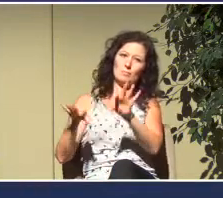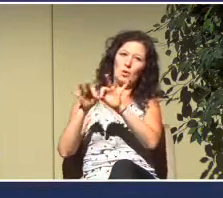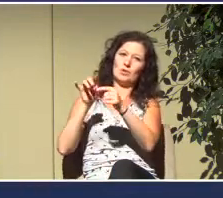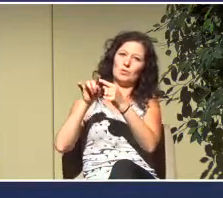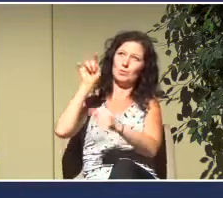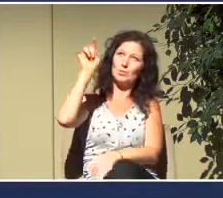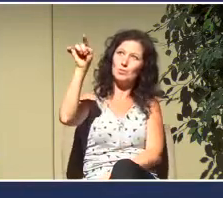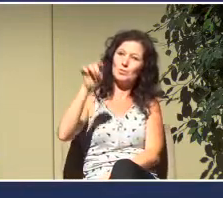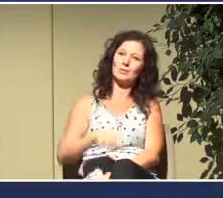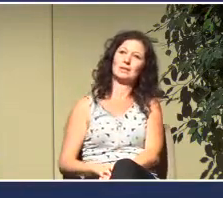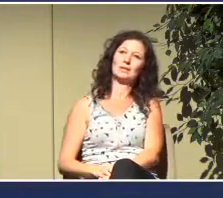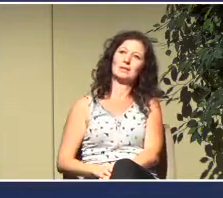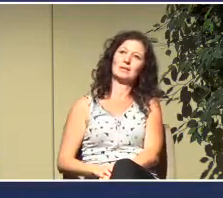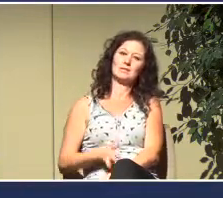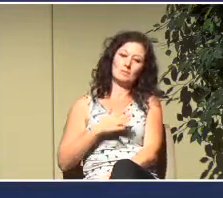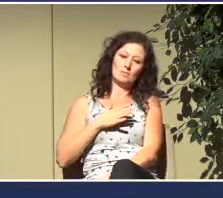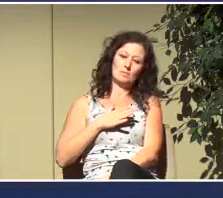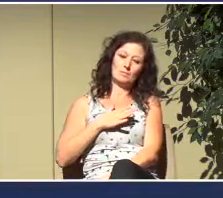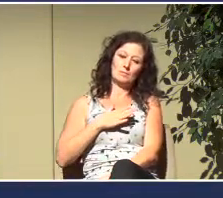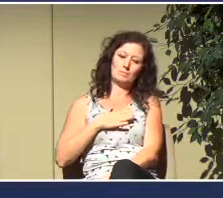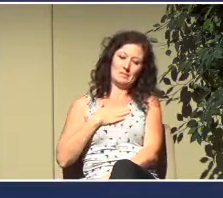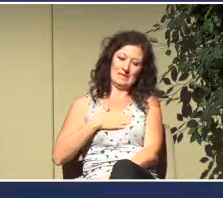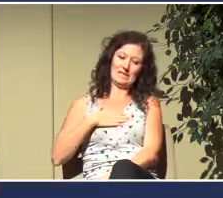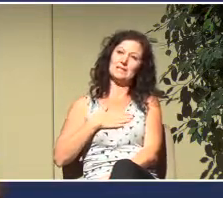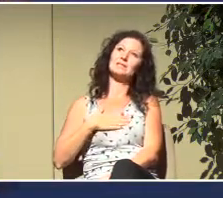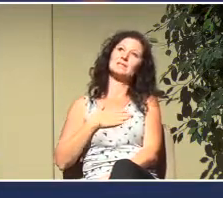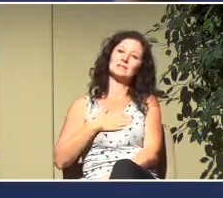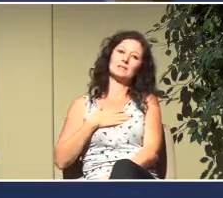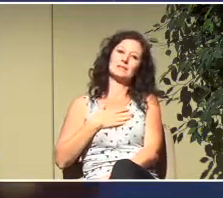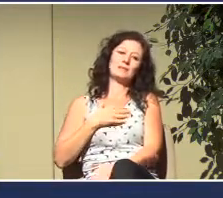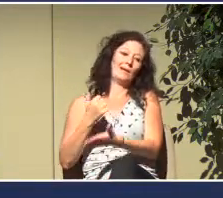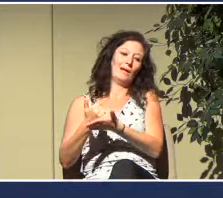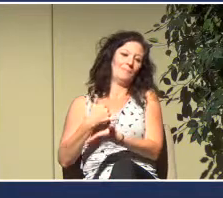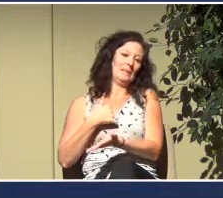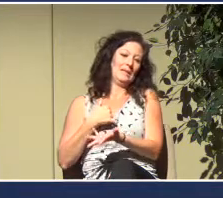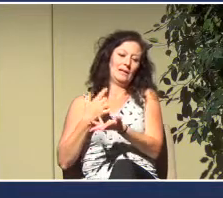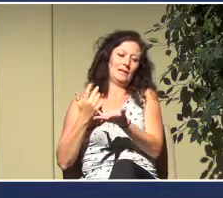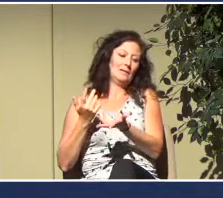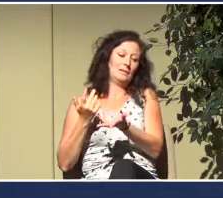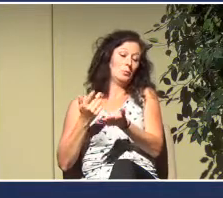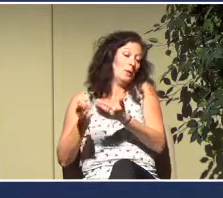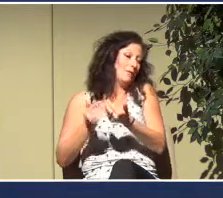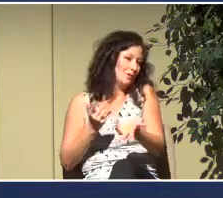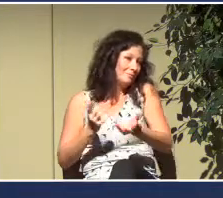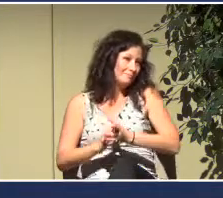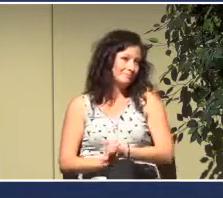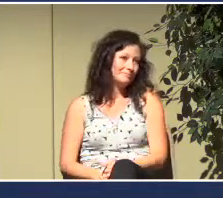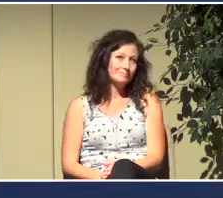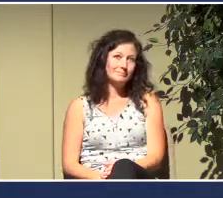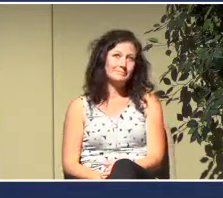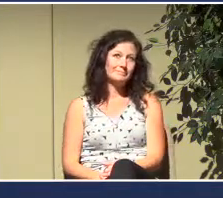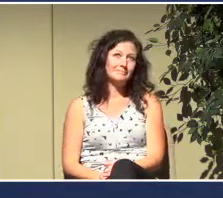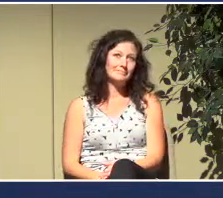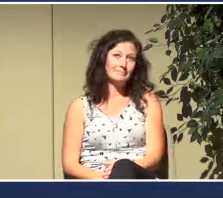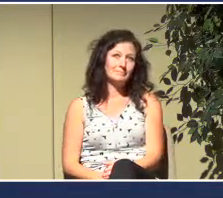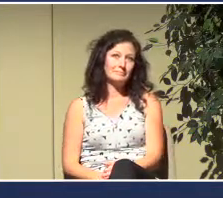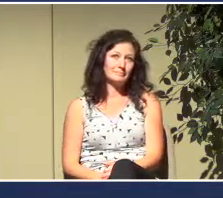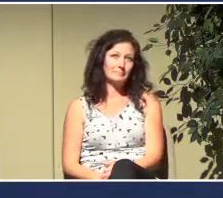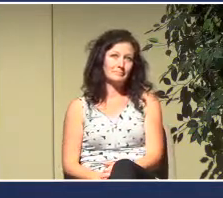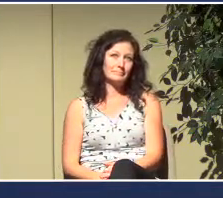me. And so, Lord, please, in this context, help me to whatever I need to do, right?